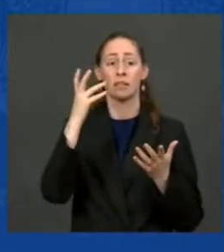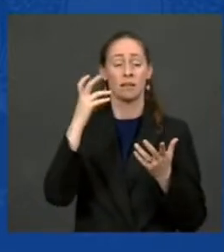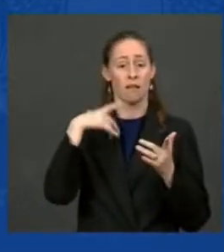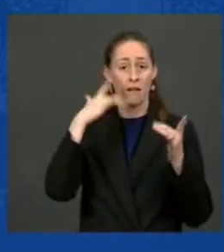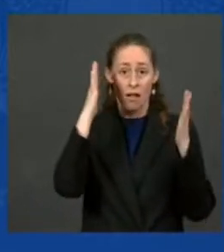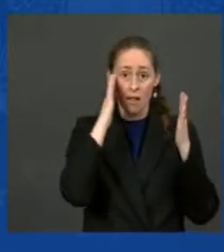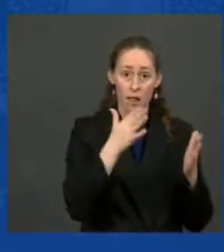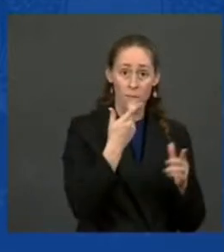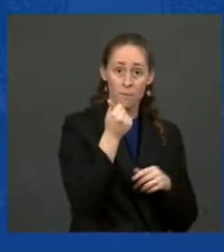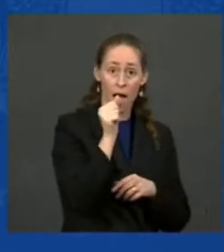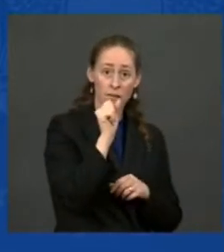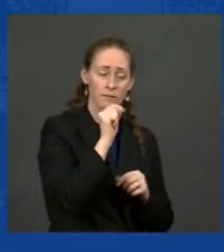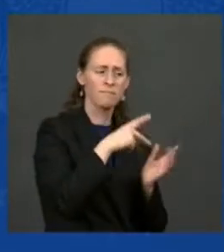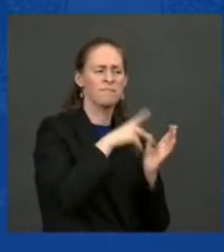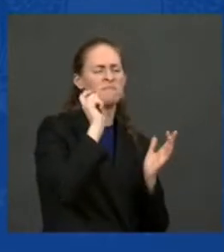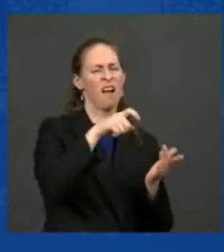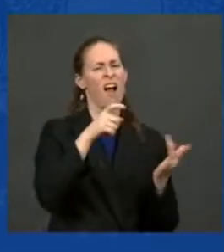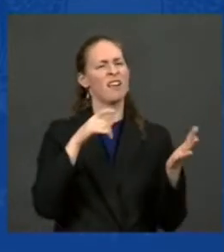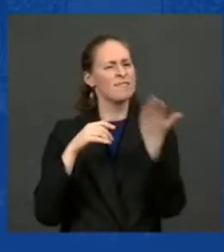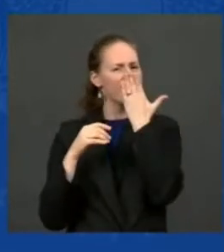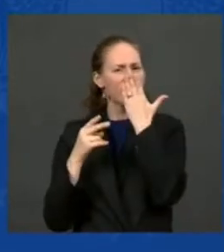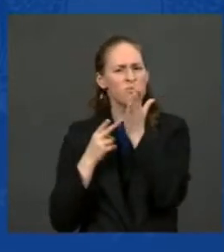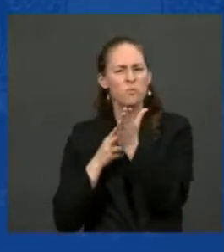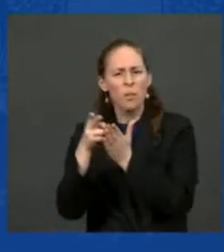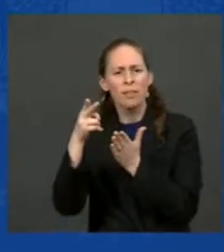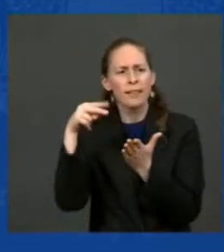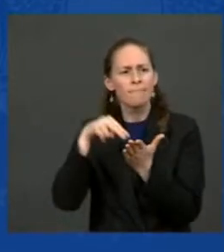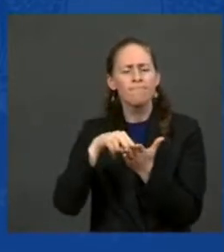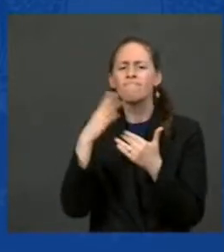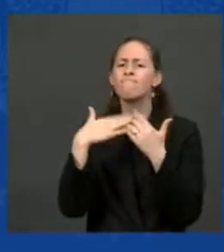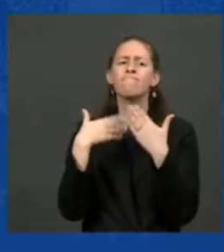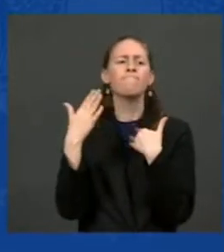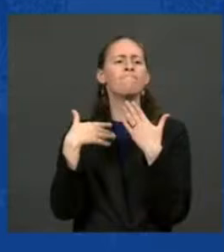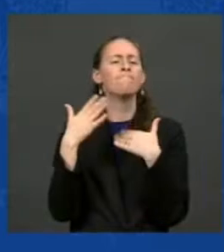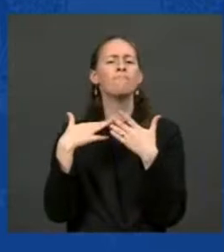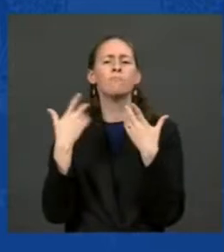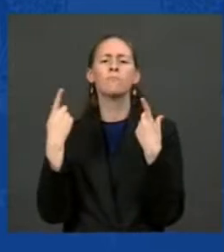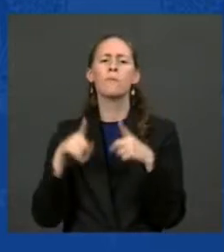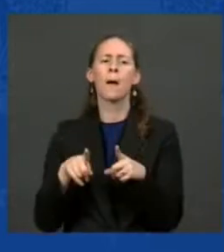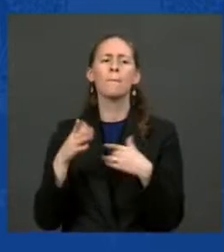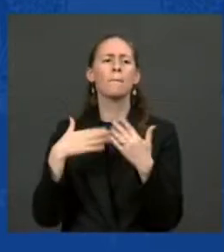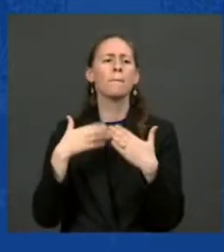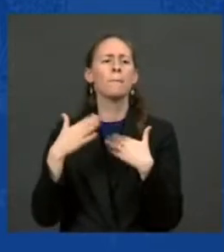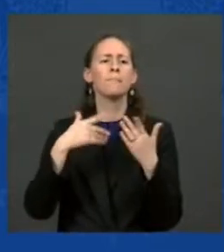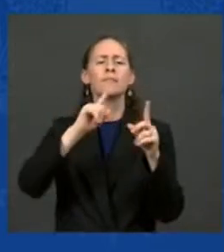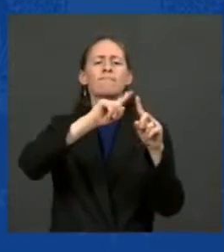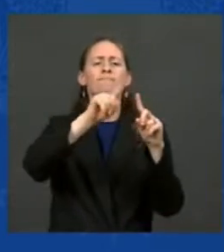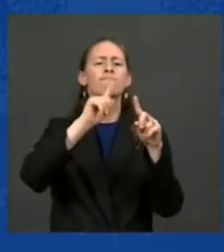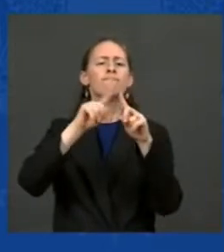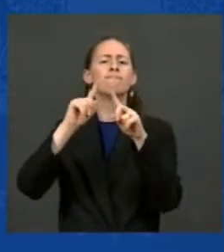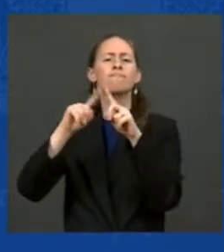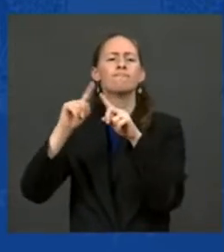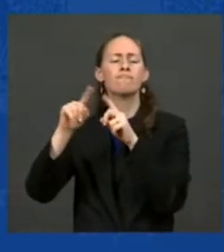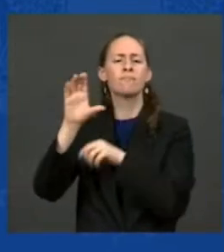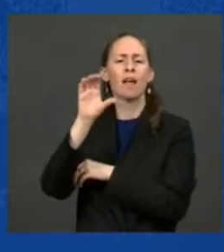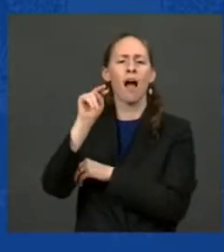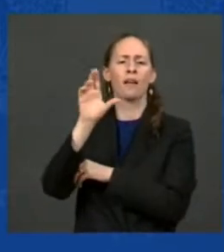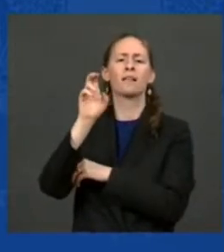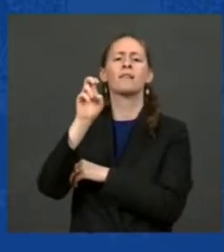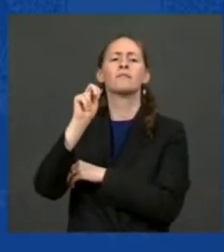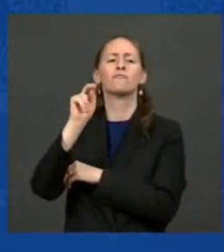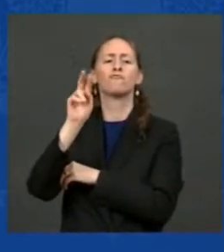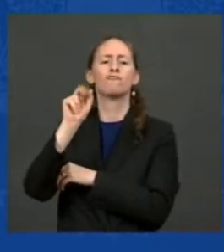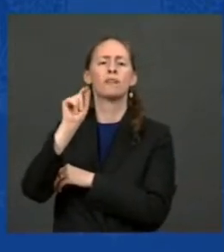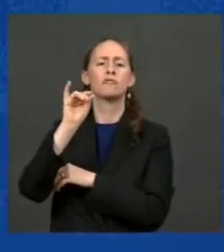Whether it's Dachau, or Buchenwald, Auschwitz, or other camps, millions